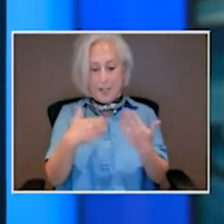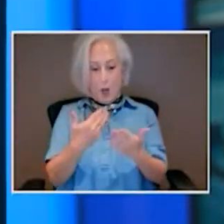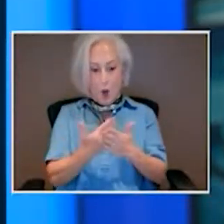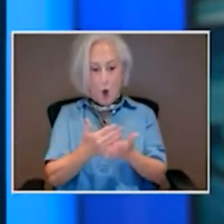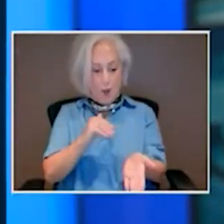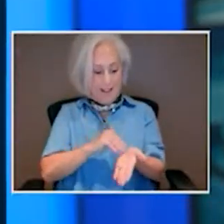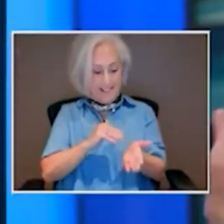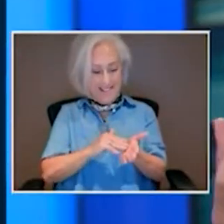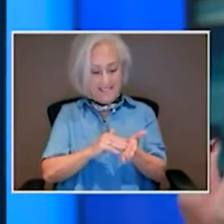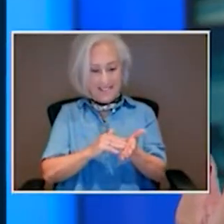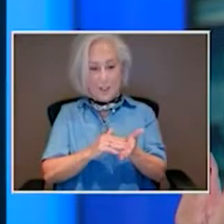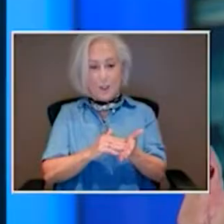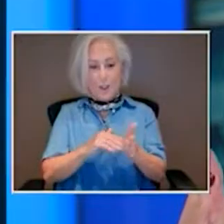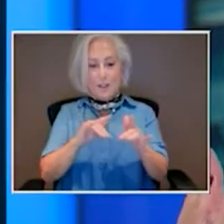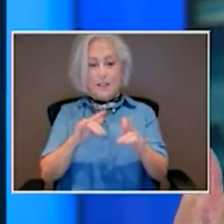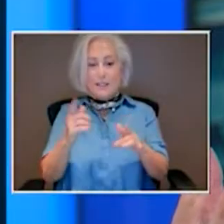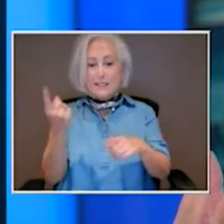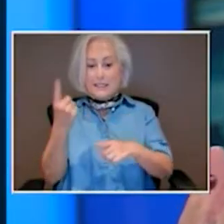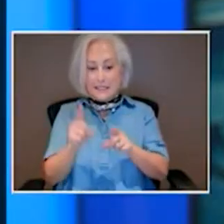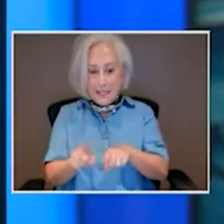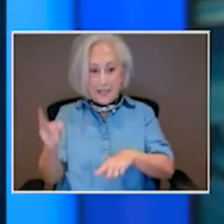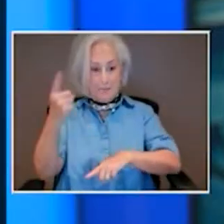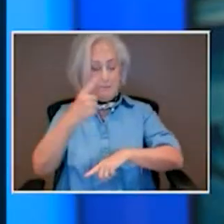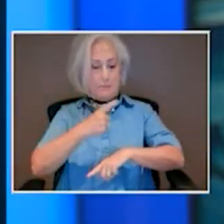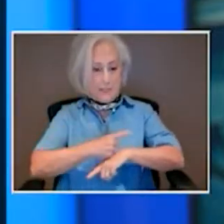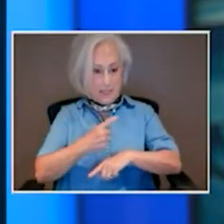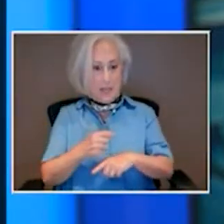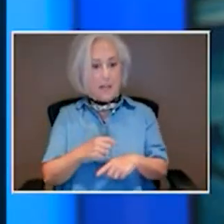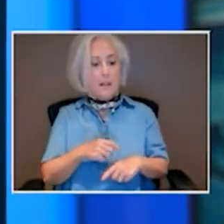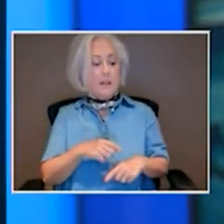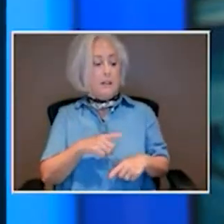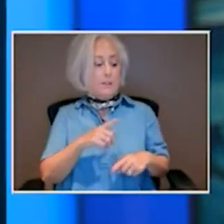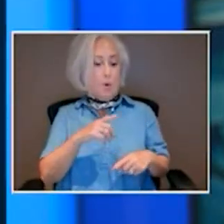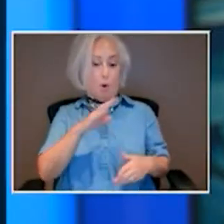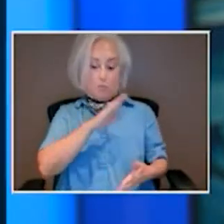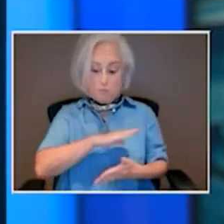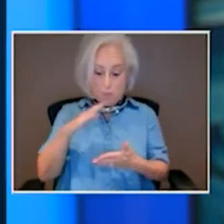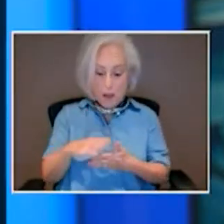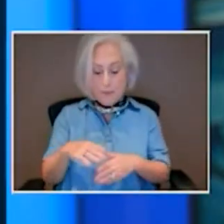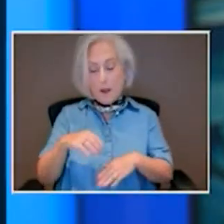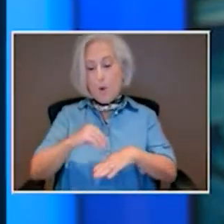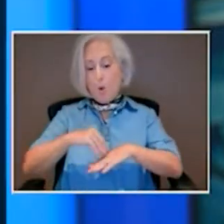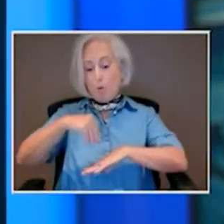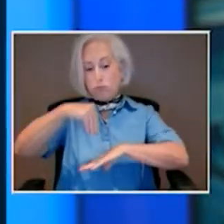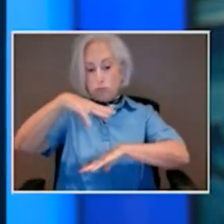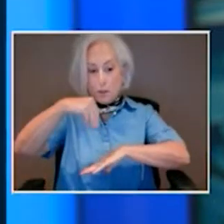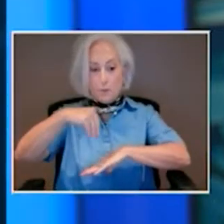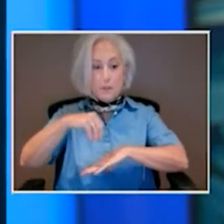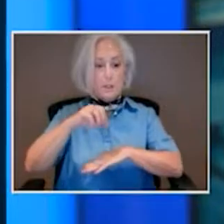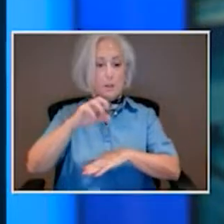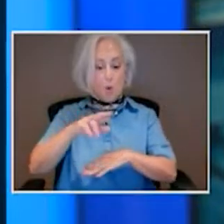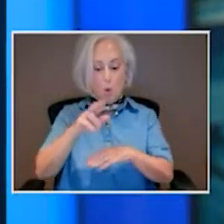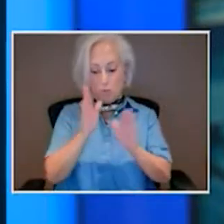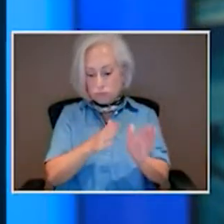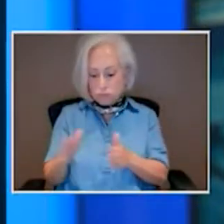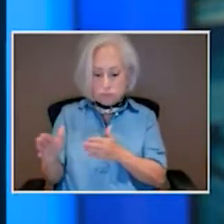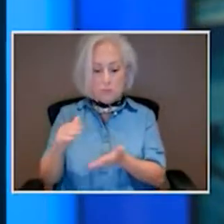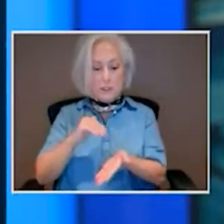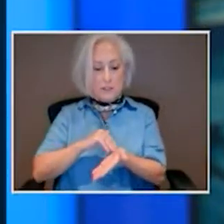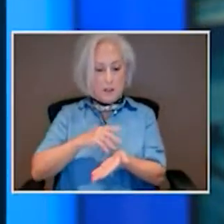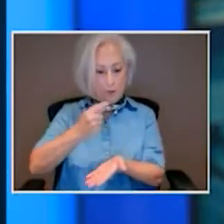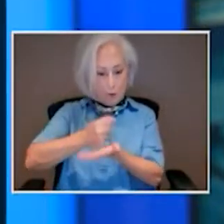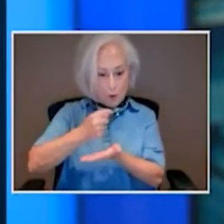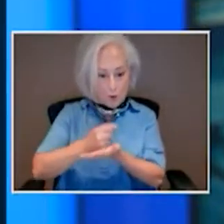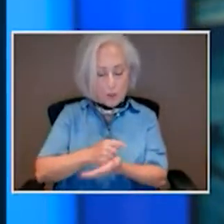imaging that might be needed for us to help make that plan for their treatment. And then they see the breast surgical oncologist, medical